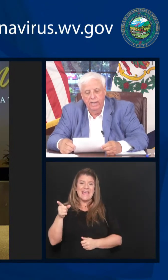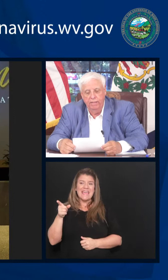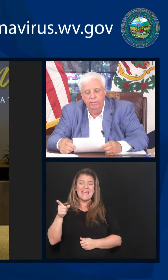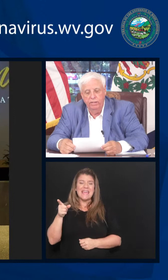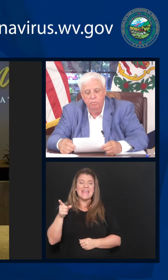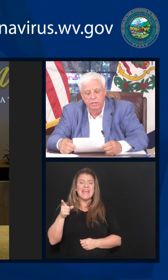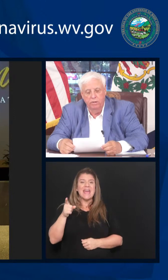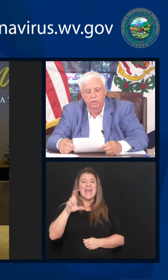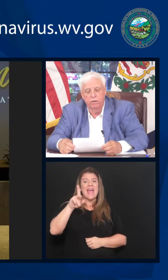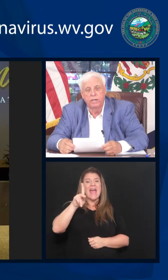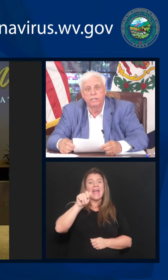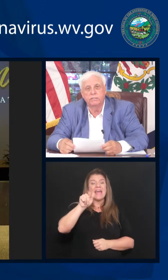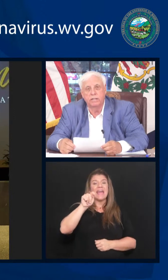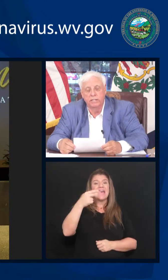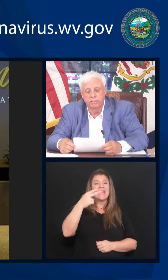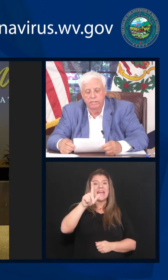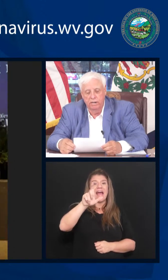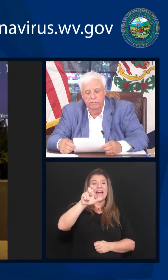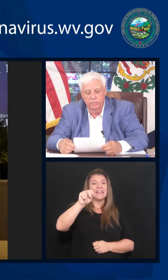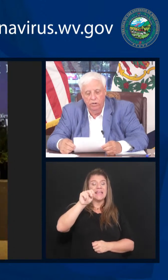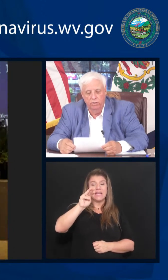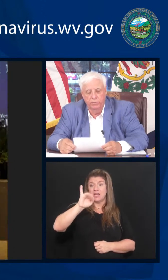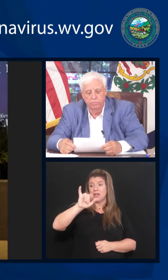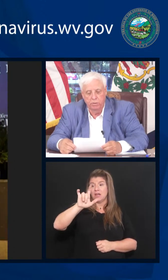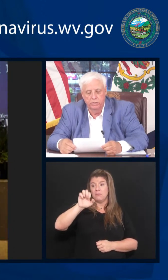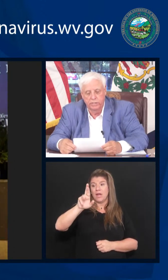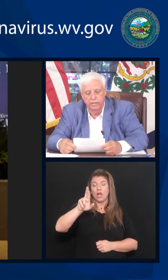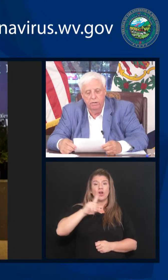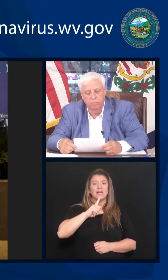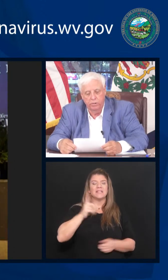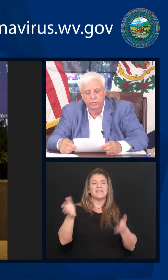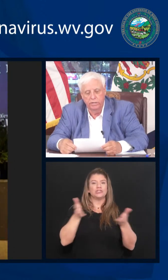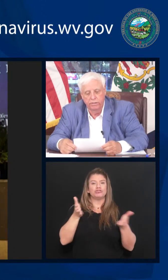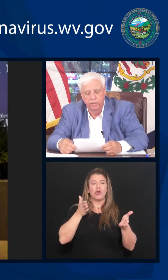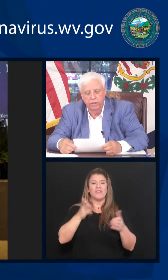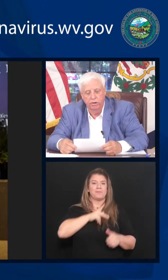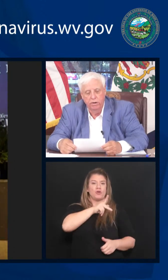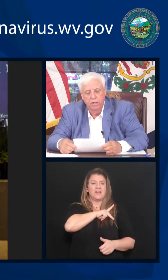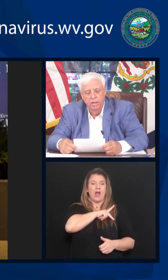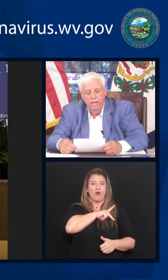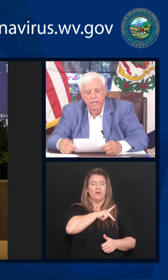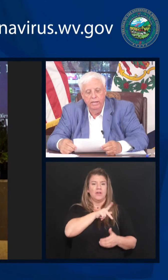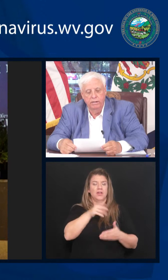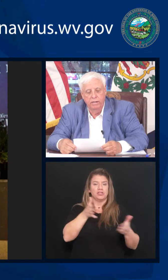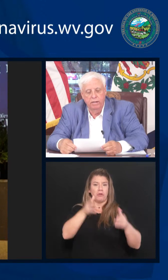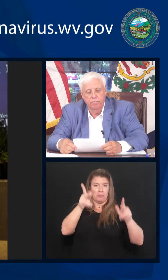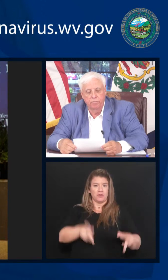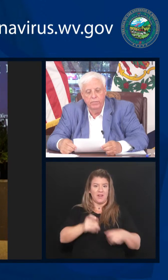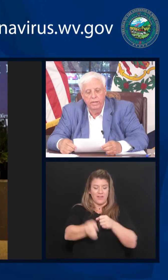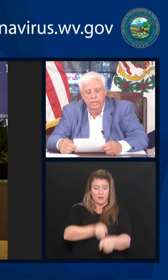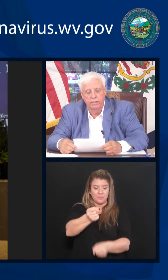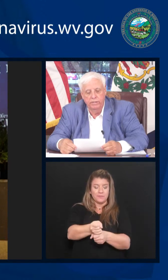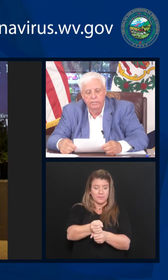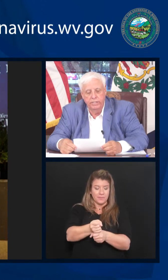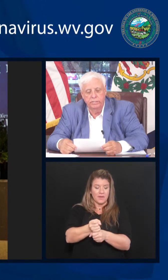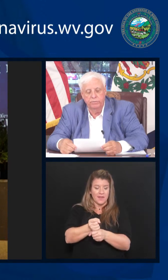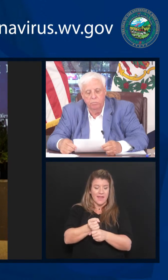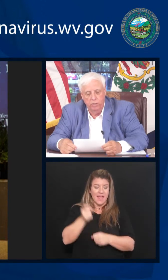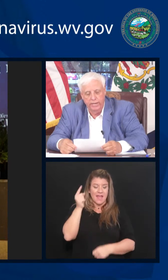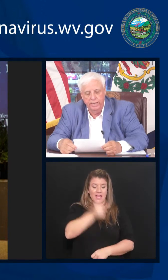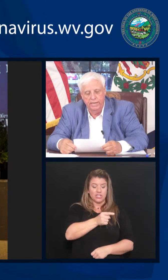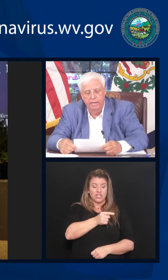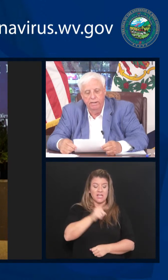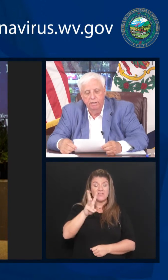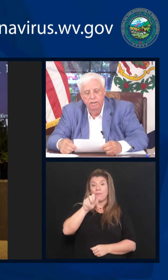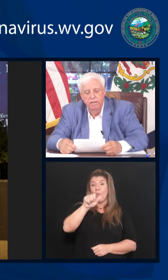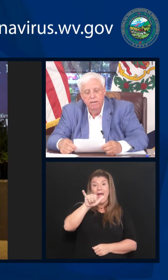and Kathleen Miller is our service personnel person of the year, and she is from